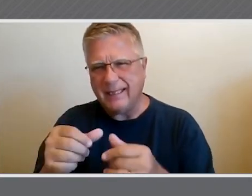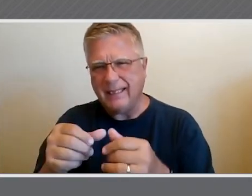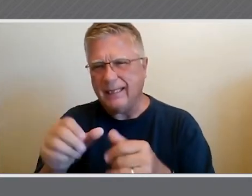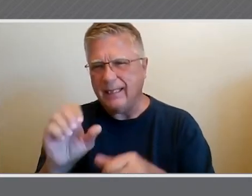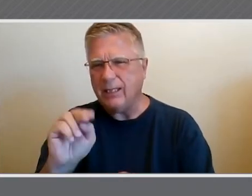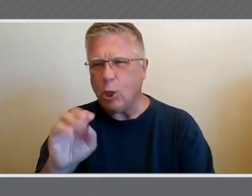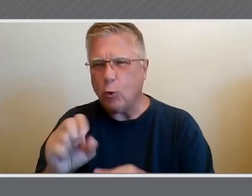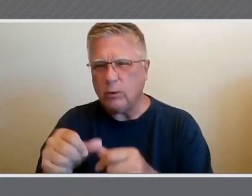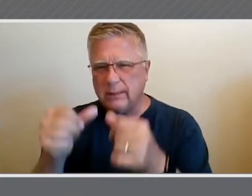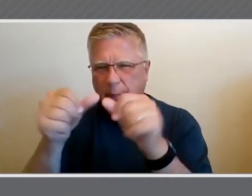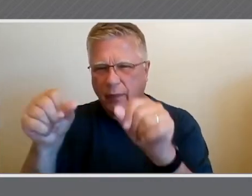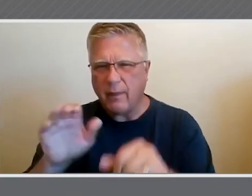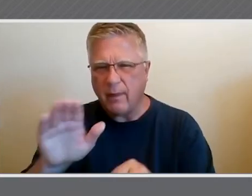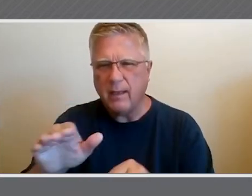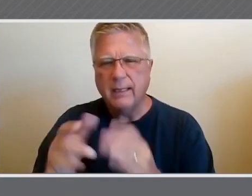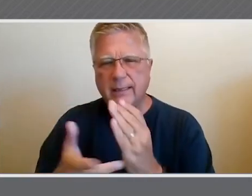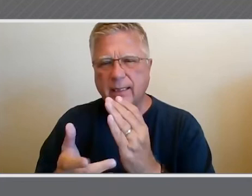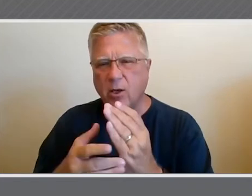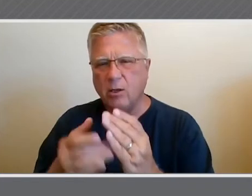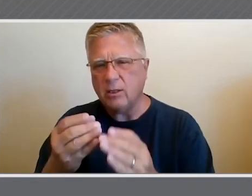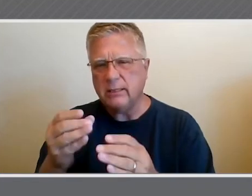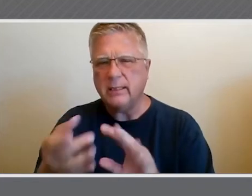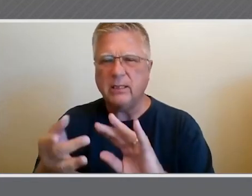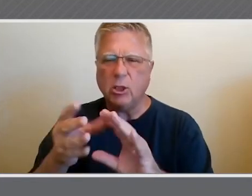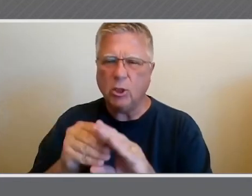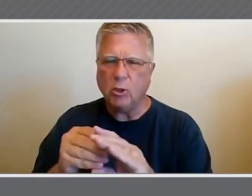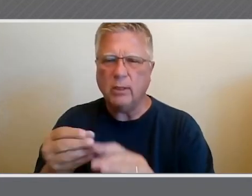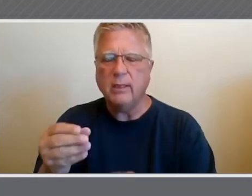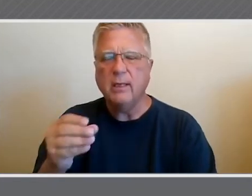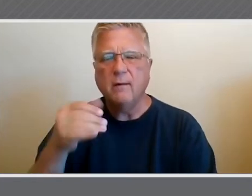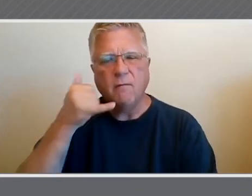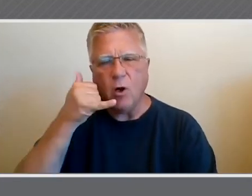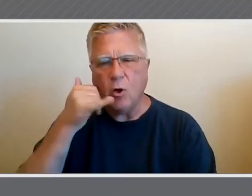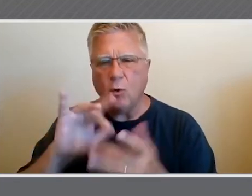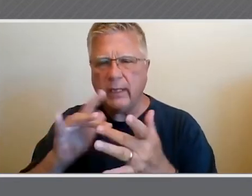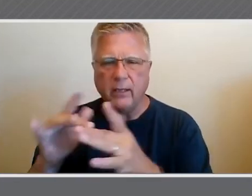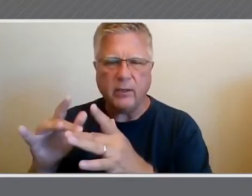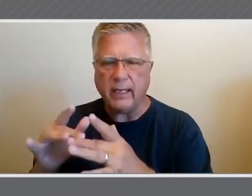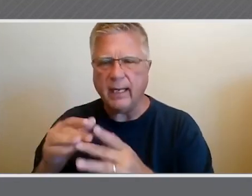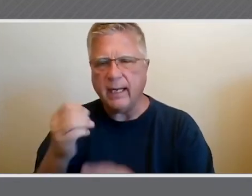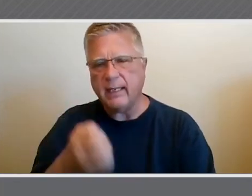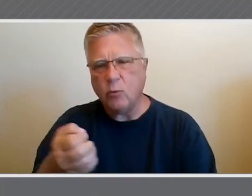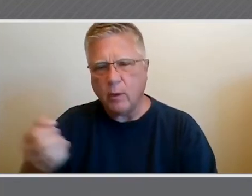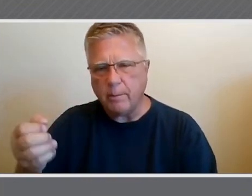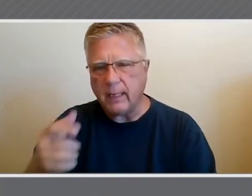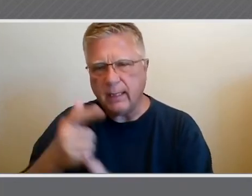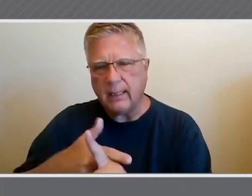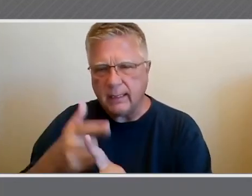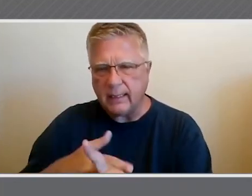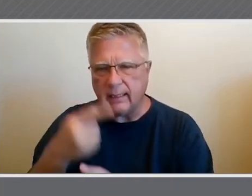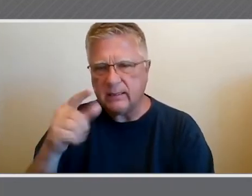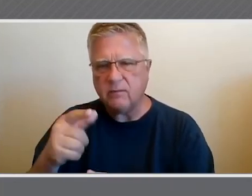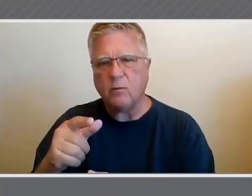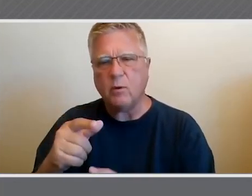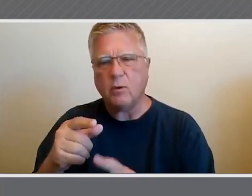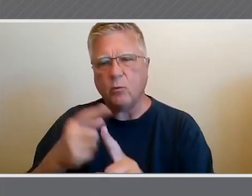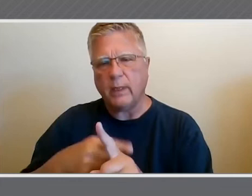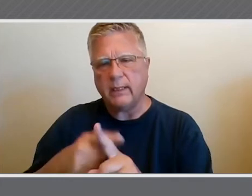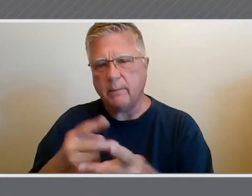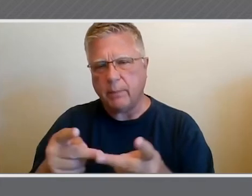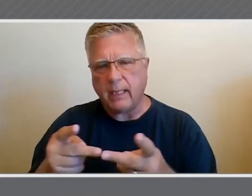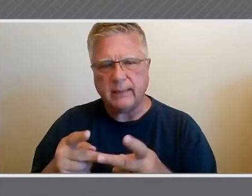furniture, technology, including phone and internet services, equipment, lease payments for rented space, and then utility payments at city